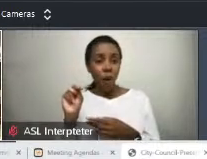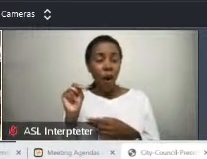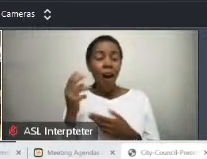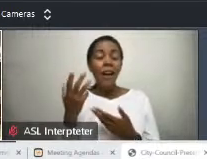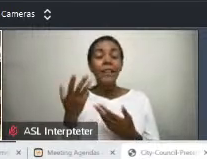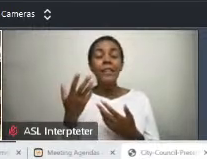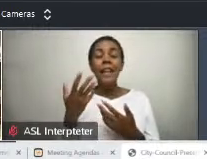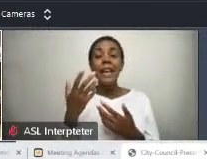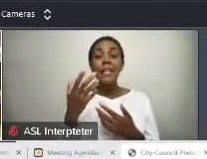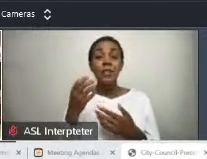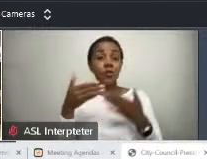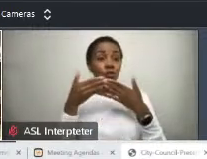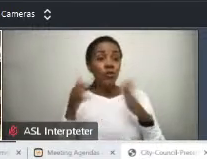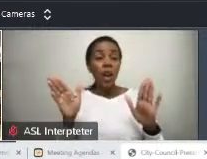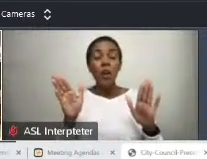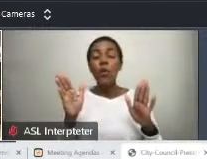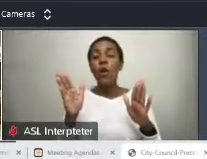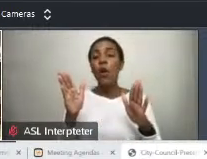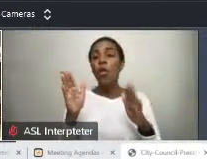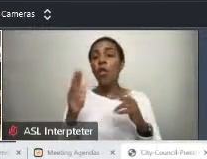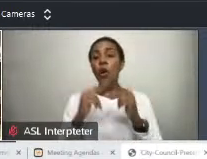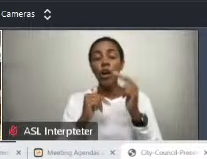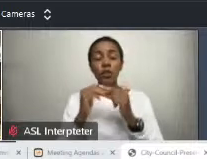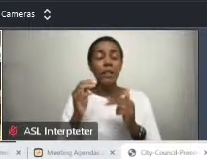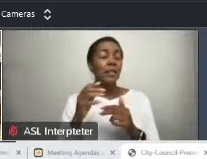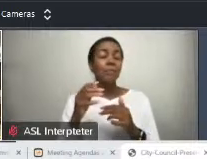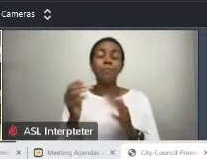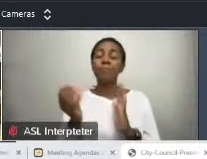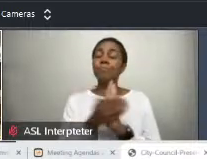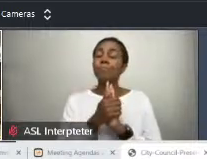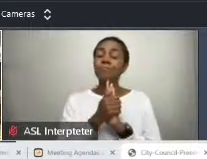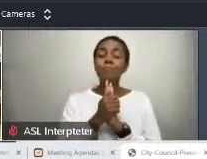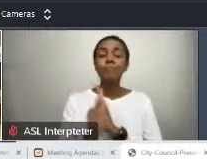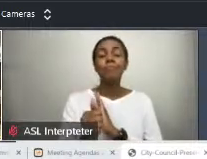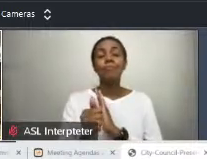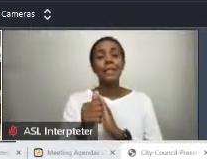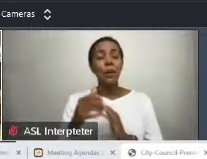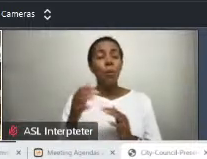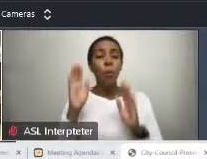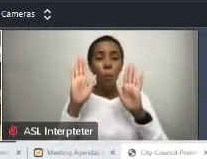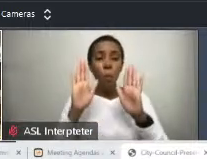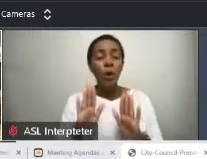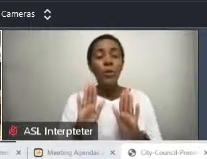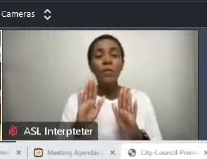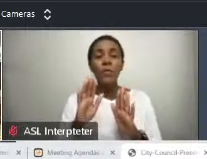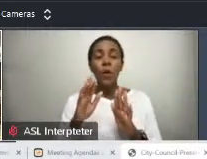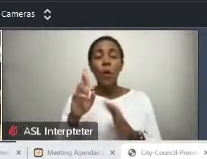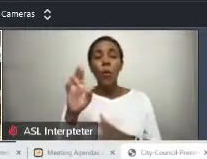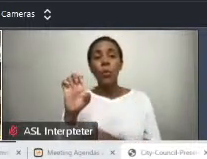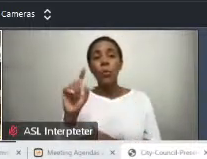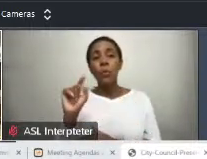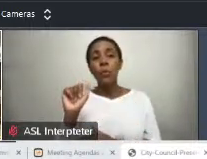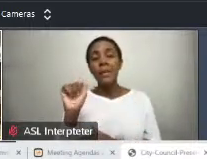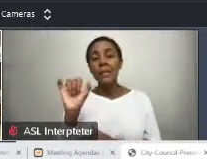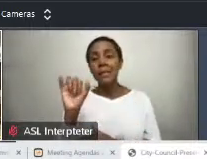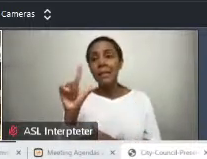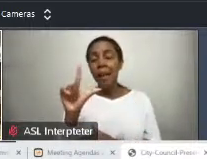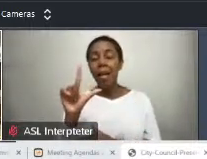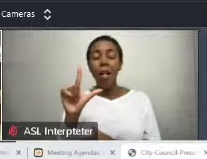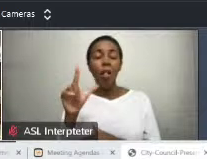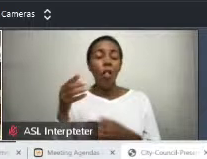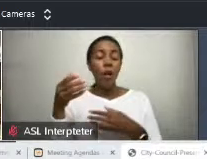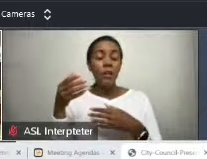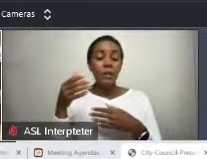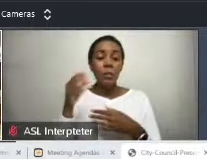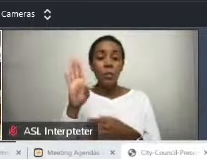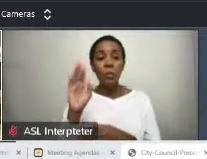general contractors, they're very competent, capable GCs. Sean is a great retail broker and does a lot of good work, like in and around the city. He was